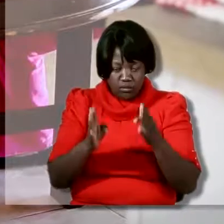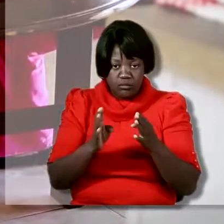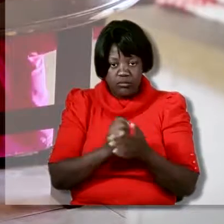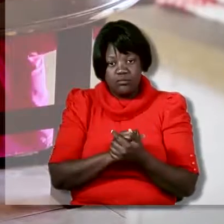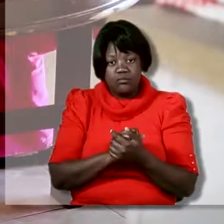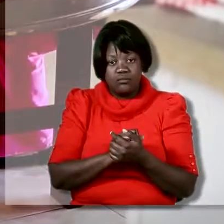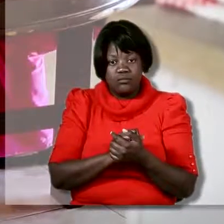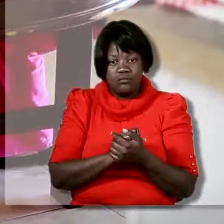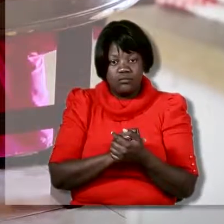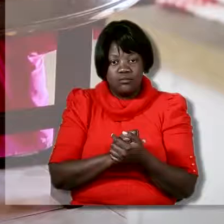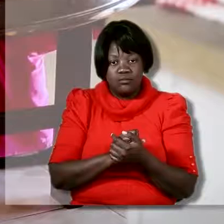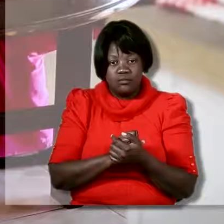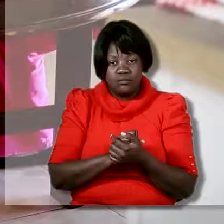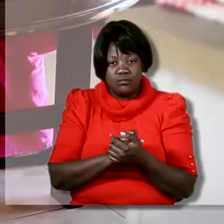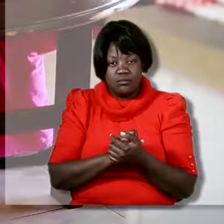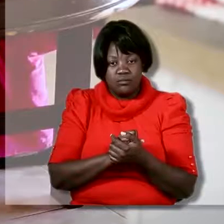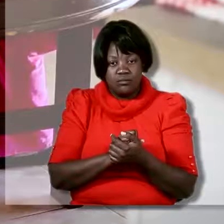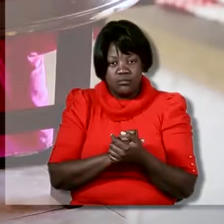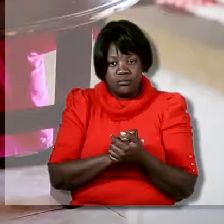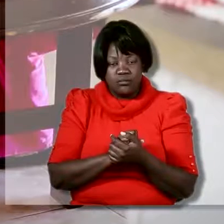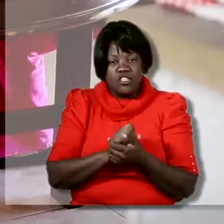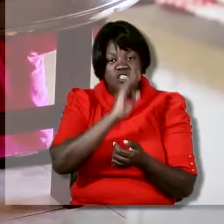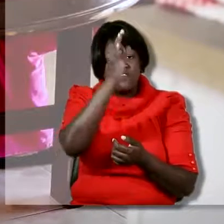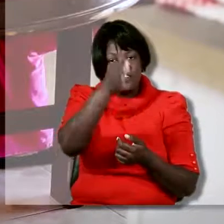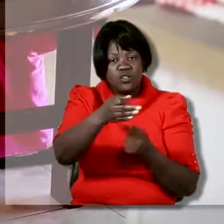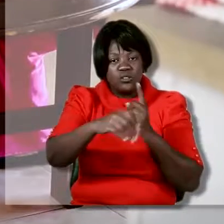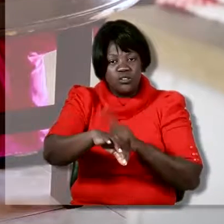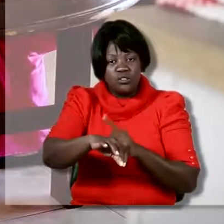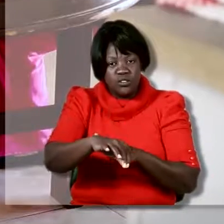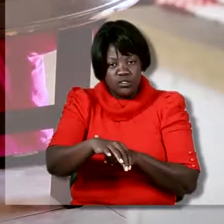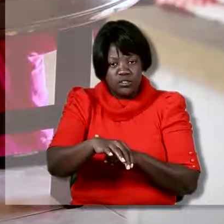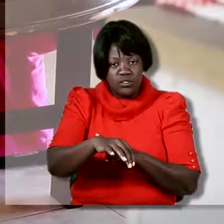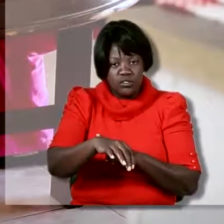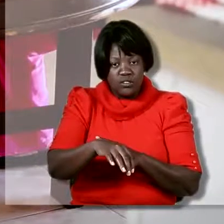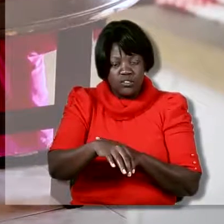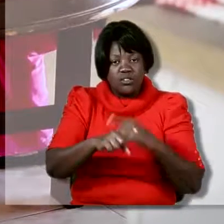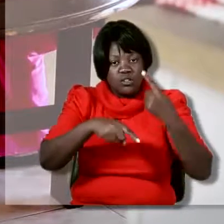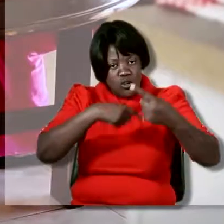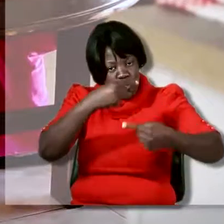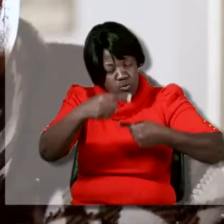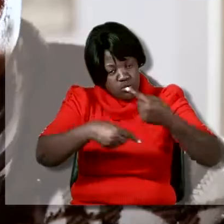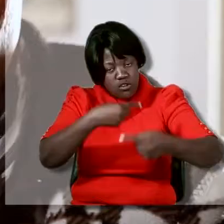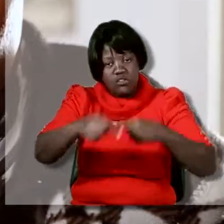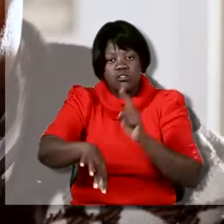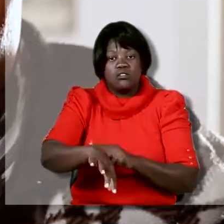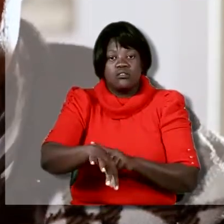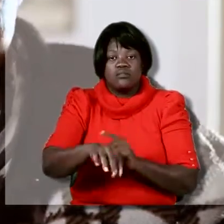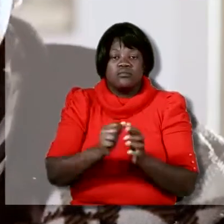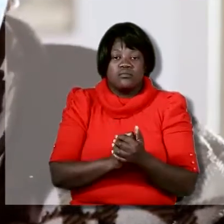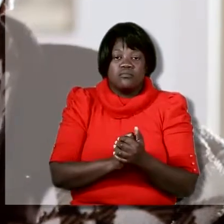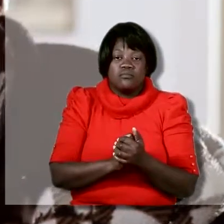future tense is also known as the progressive tense. We get the simple future,